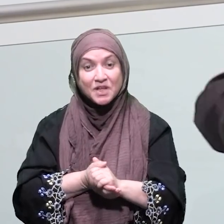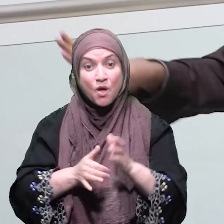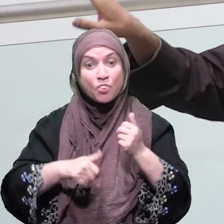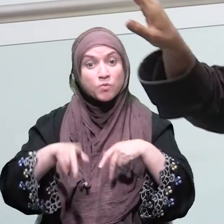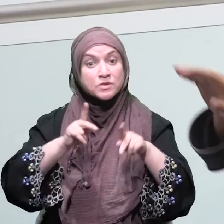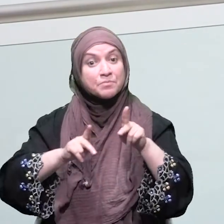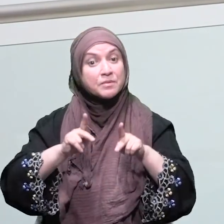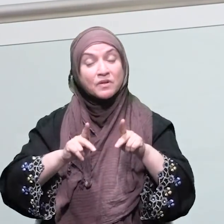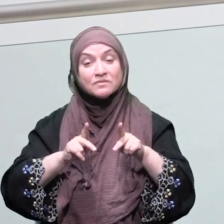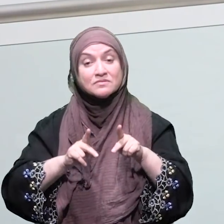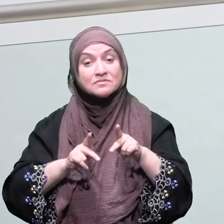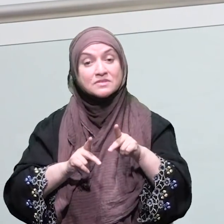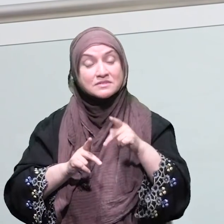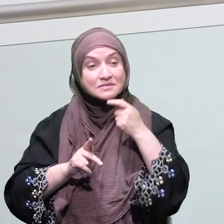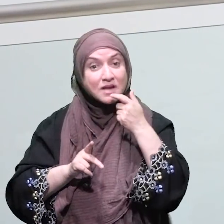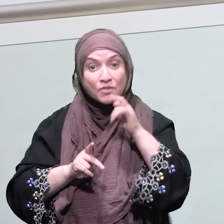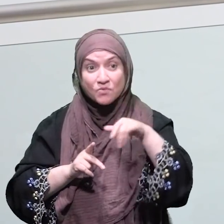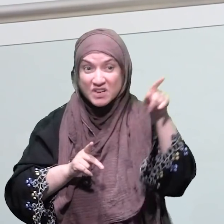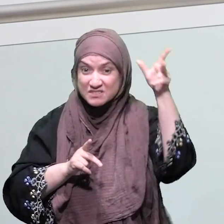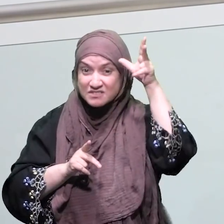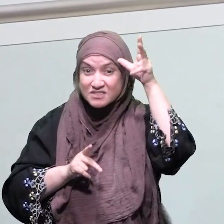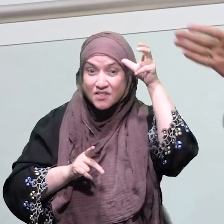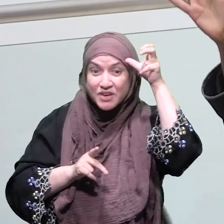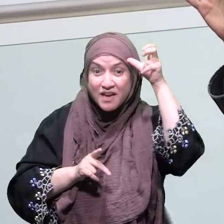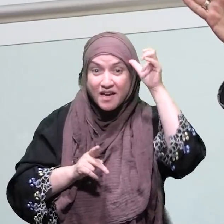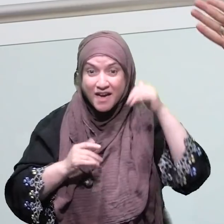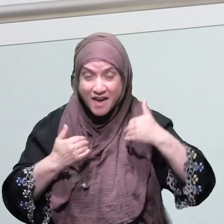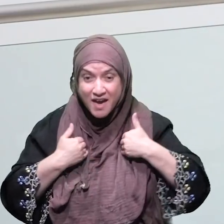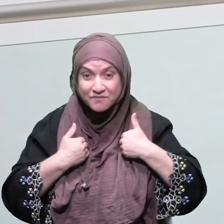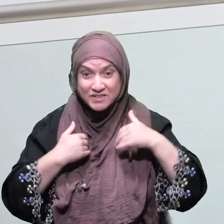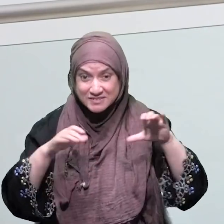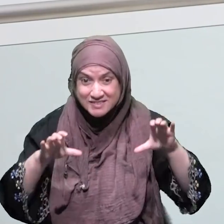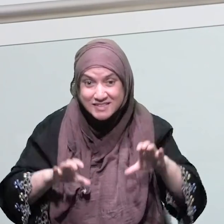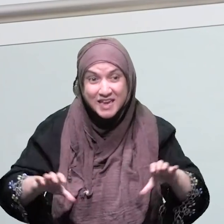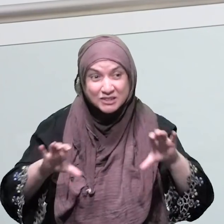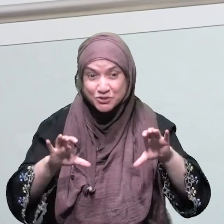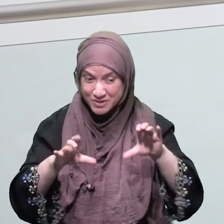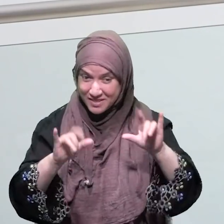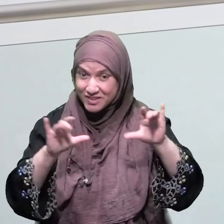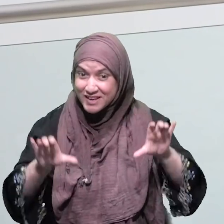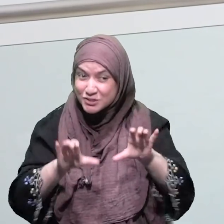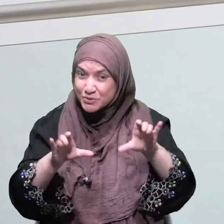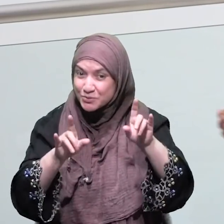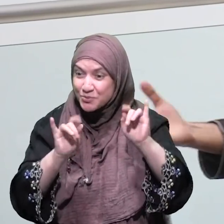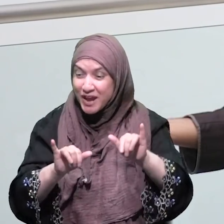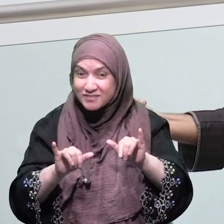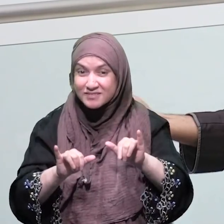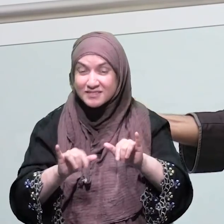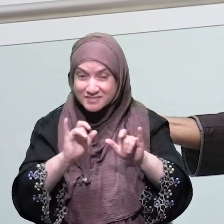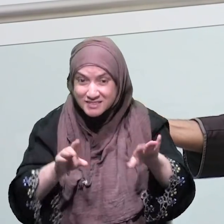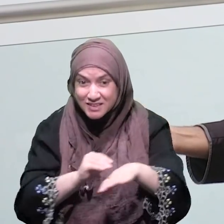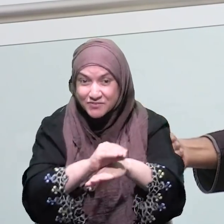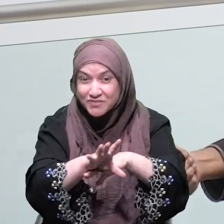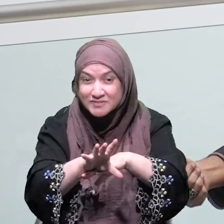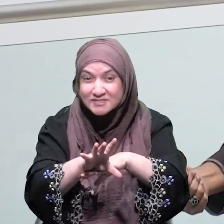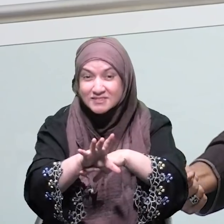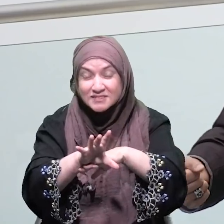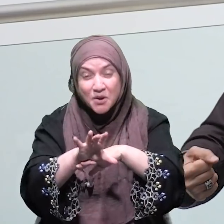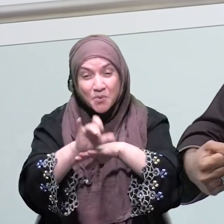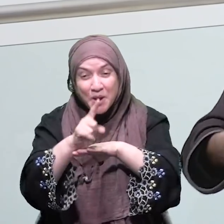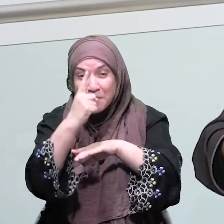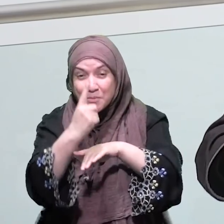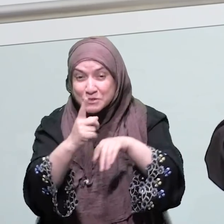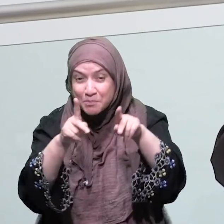him to split from his family. I caused the breakup. And then Iblis says, come here. He says, what a